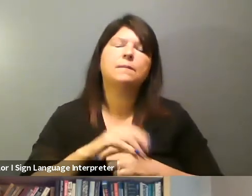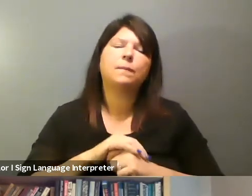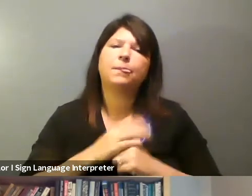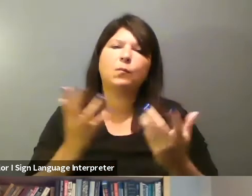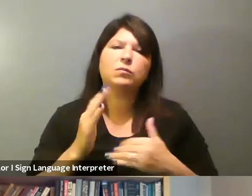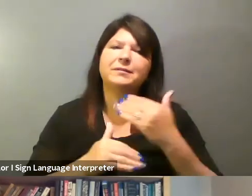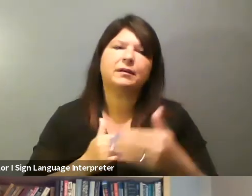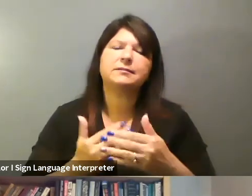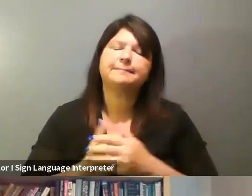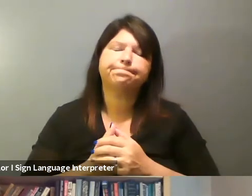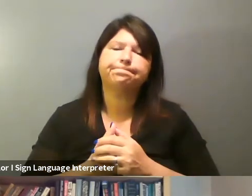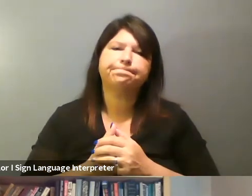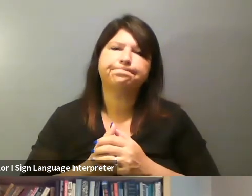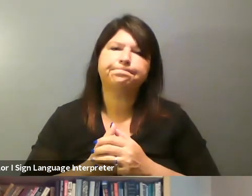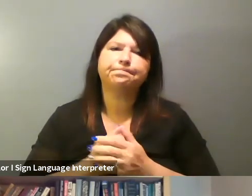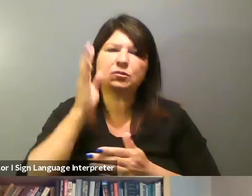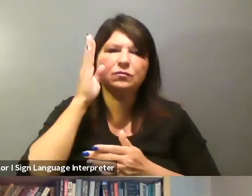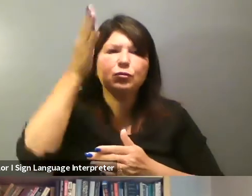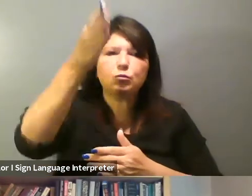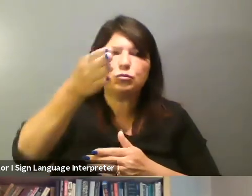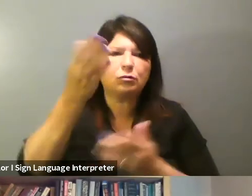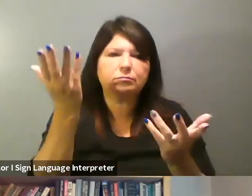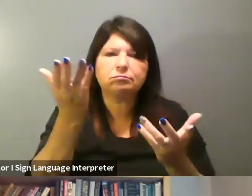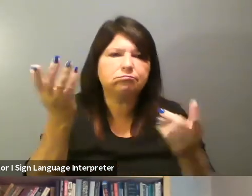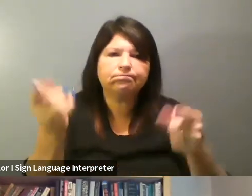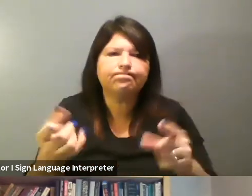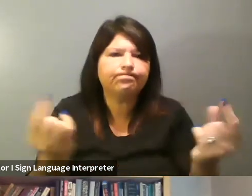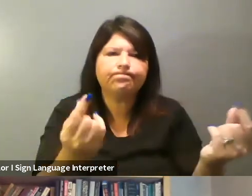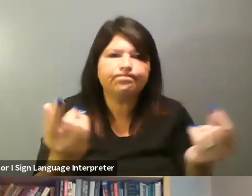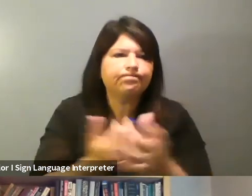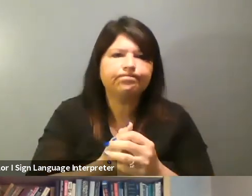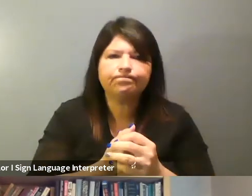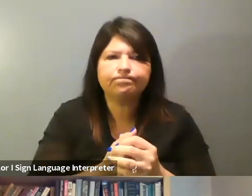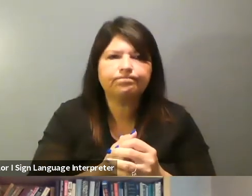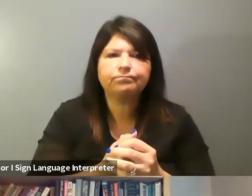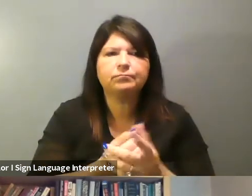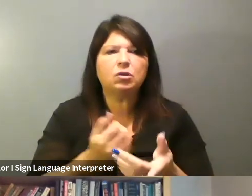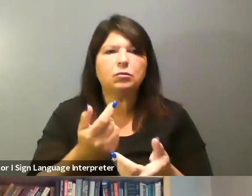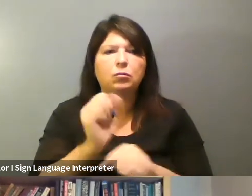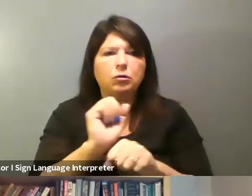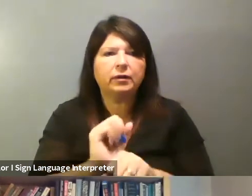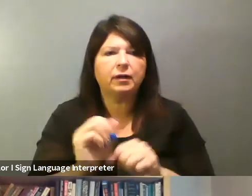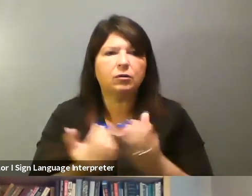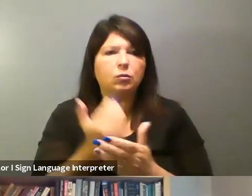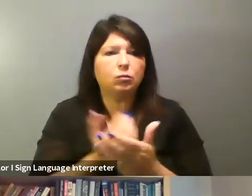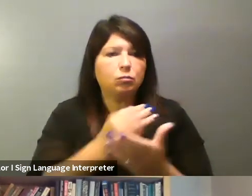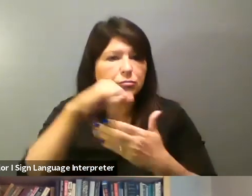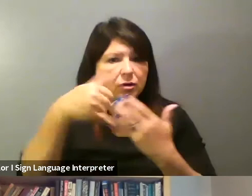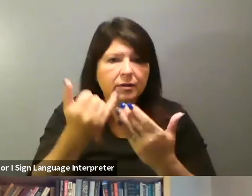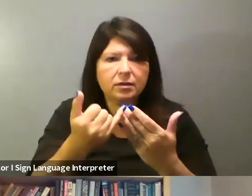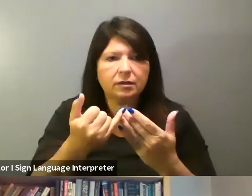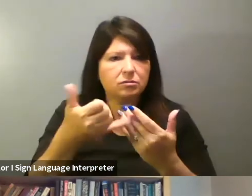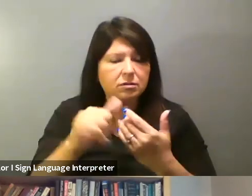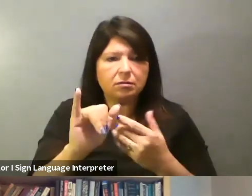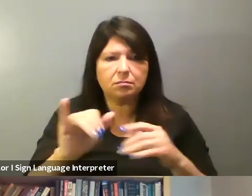next? What's for the future for you? Are you working on a project now? And are you still planning to have this film